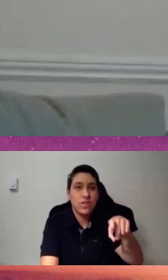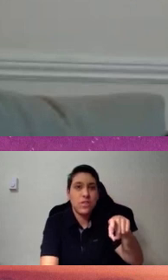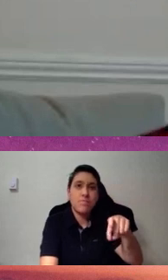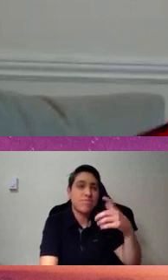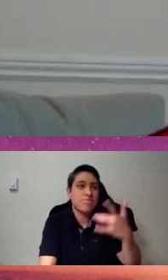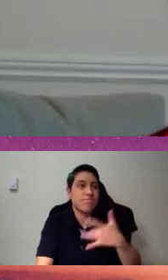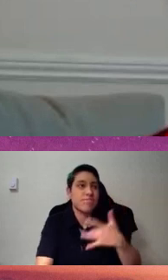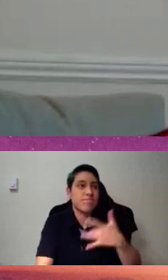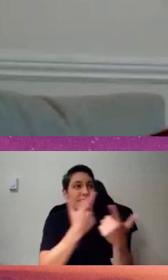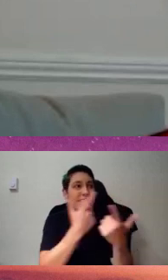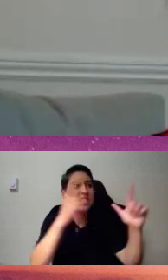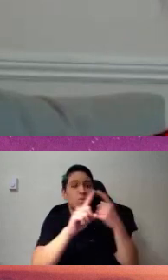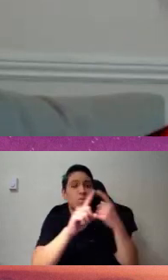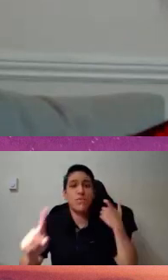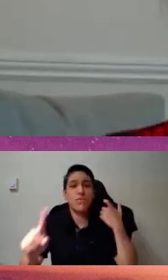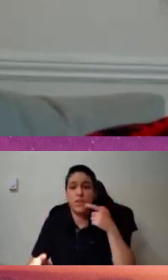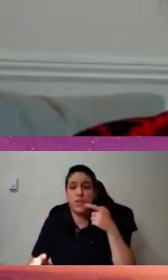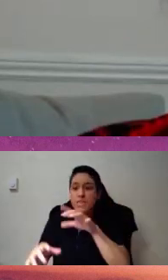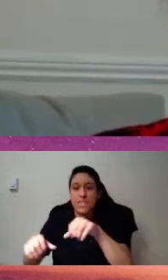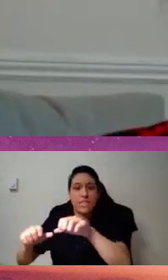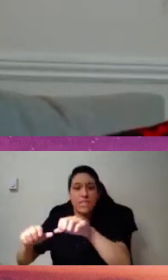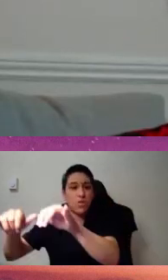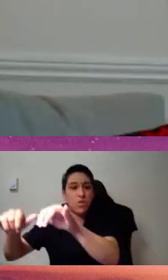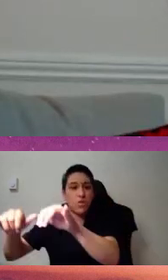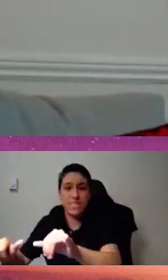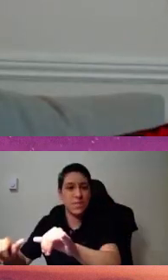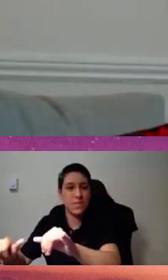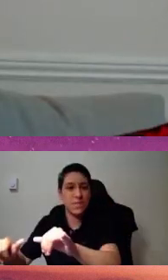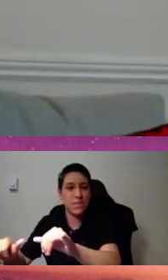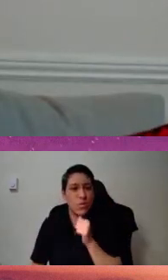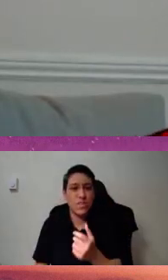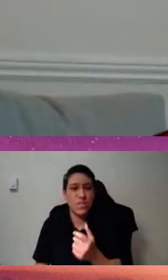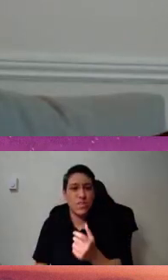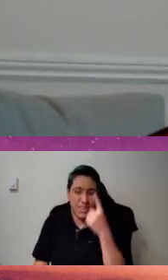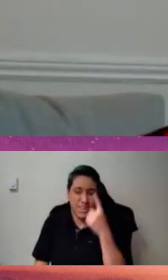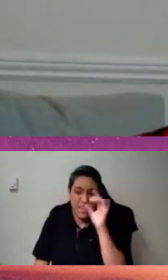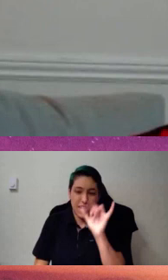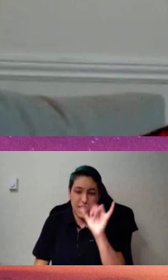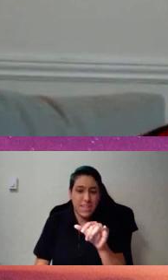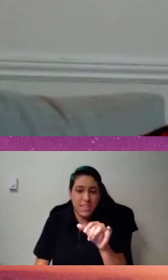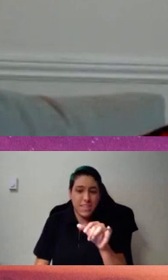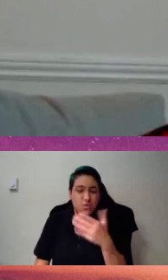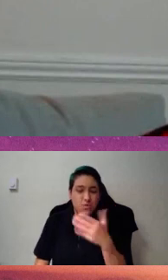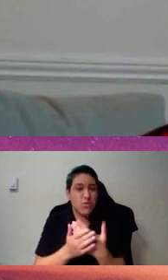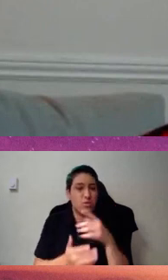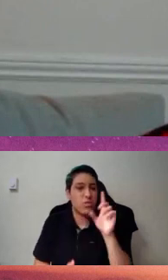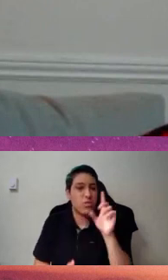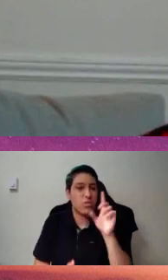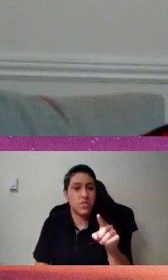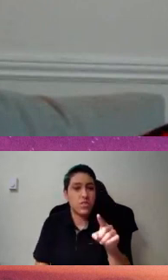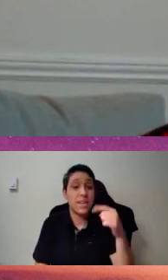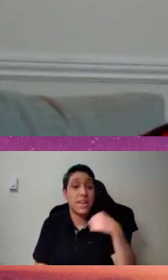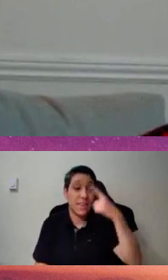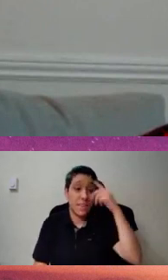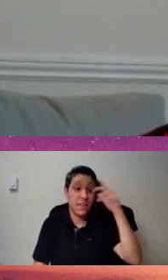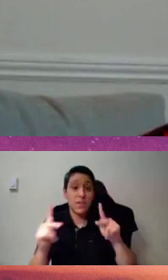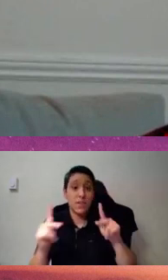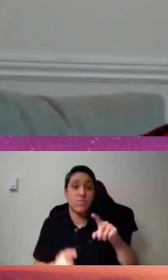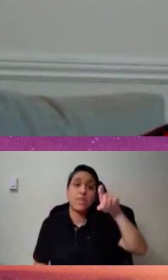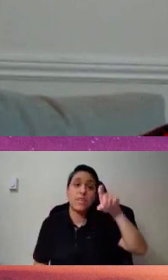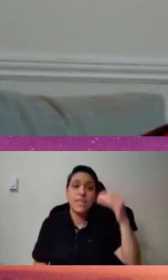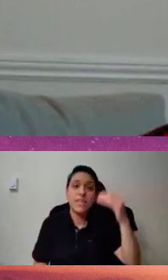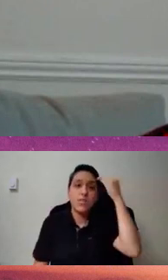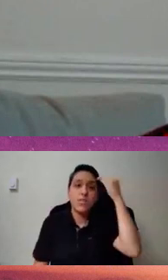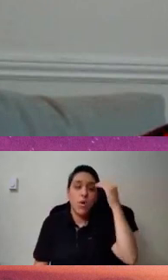liberated from colonialism. It should never be that question. People need to know why it deserves to